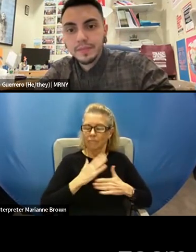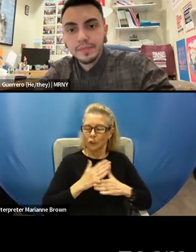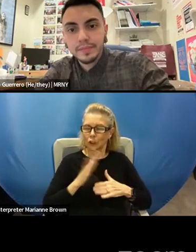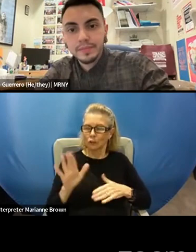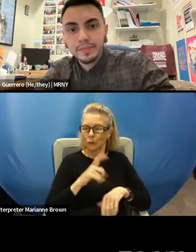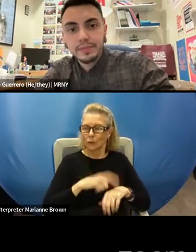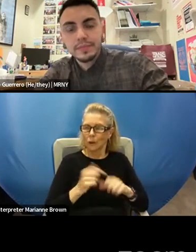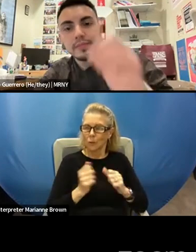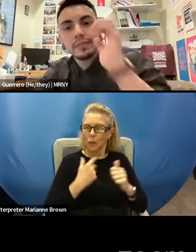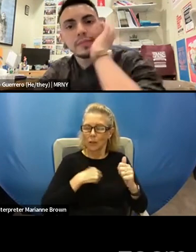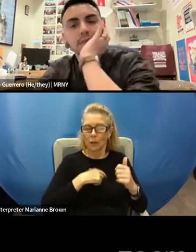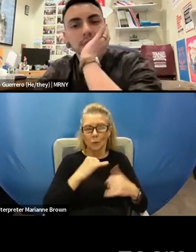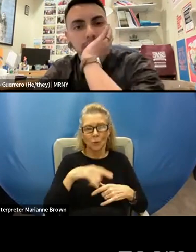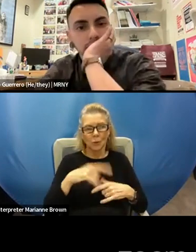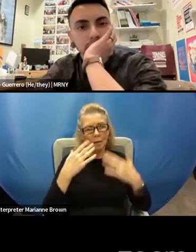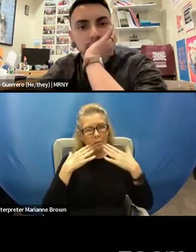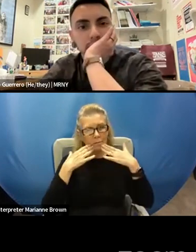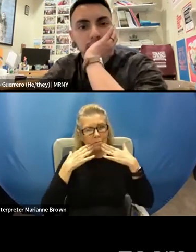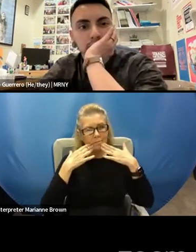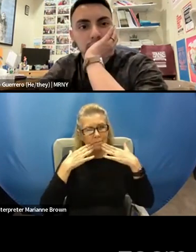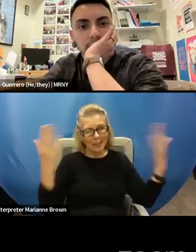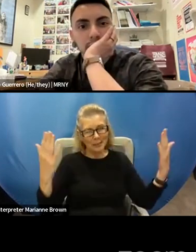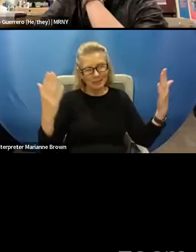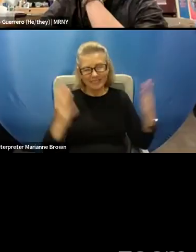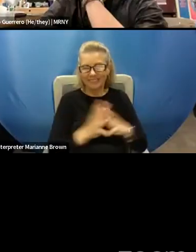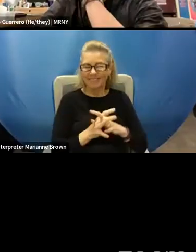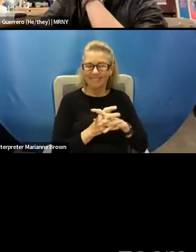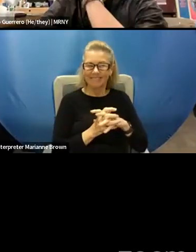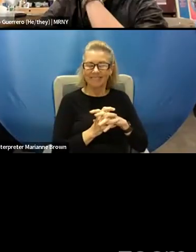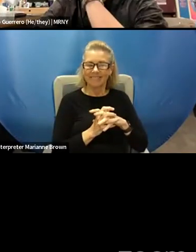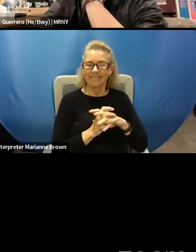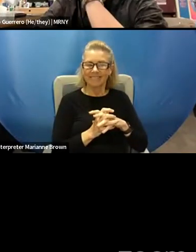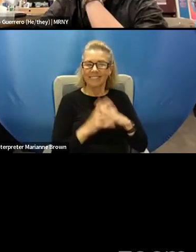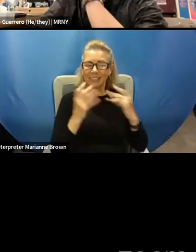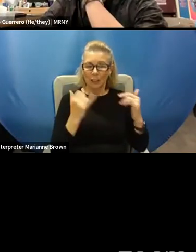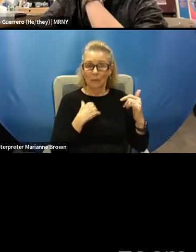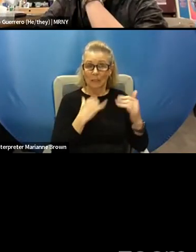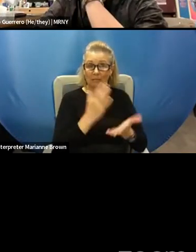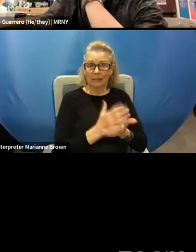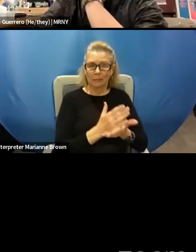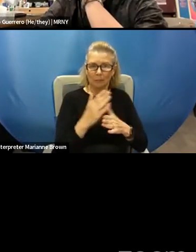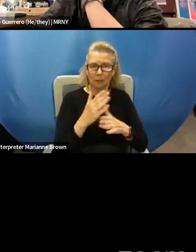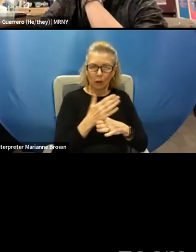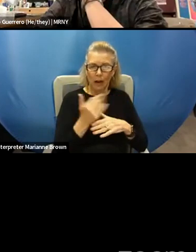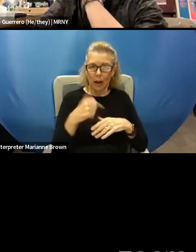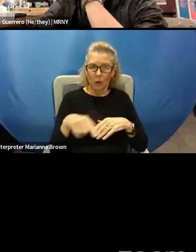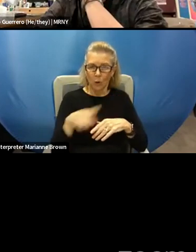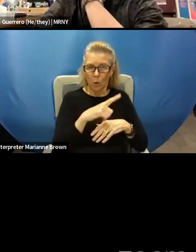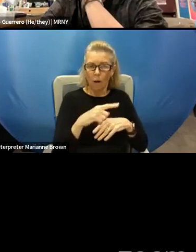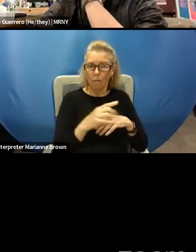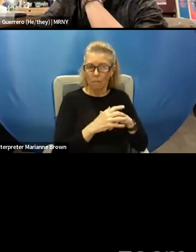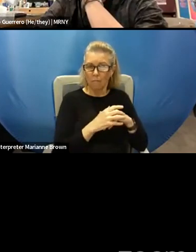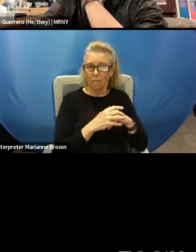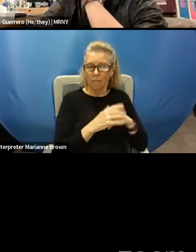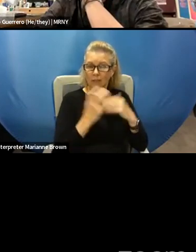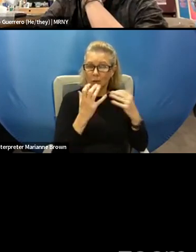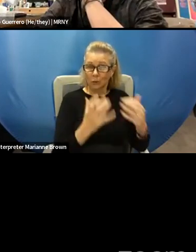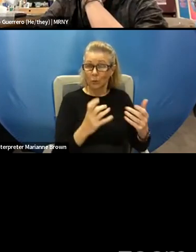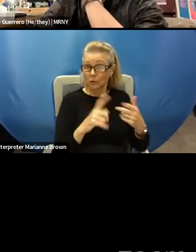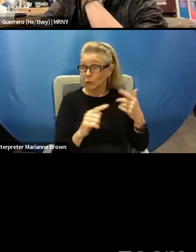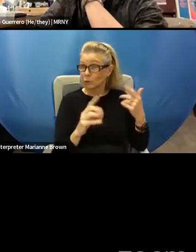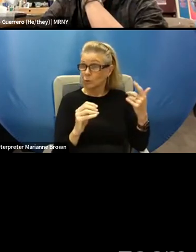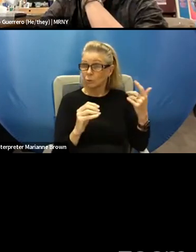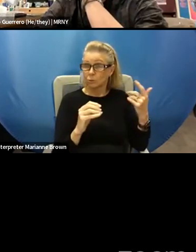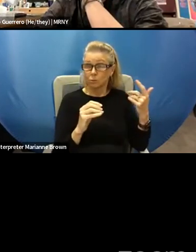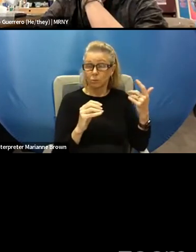us today. And thank you so much. But now I'm going to stop sharing. Anybody who wants